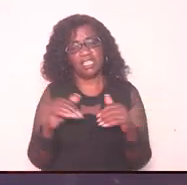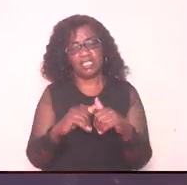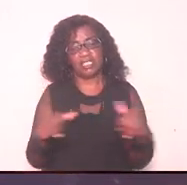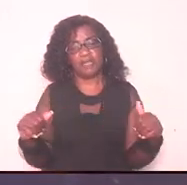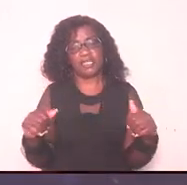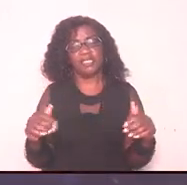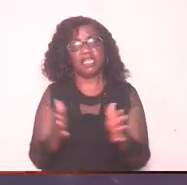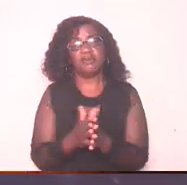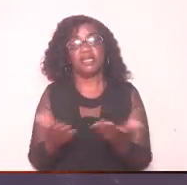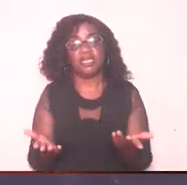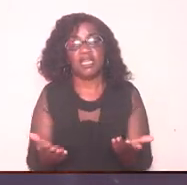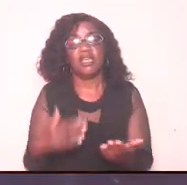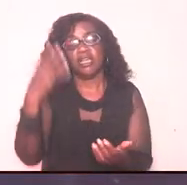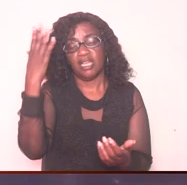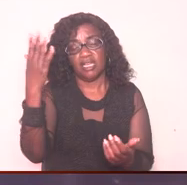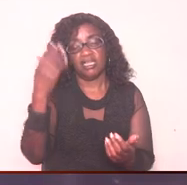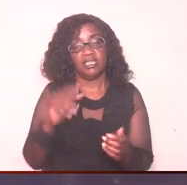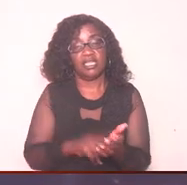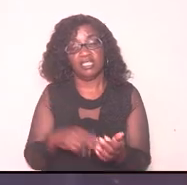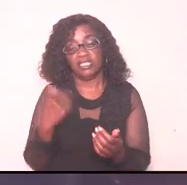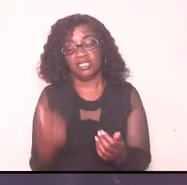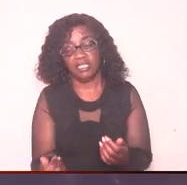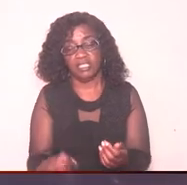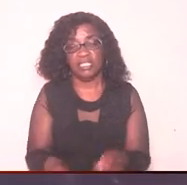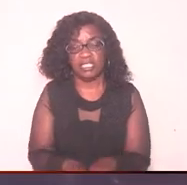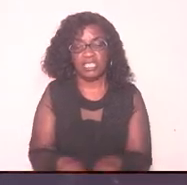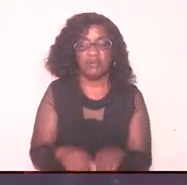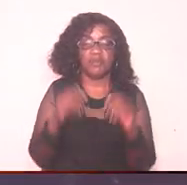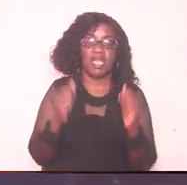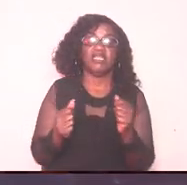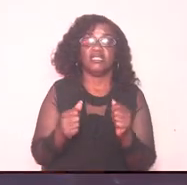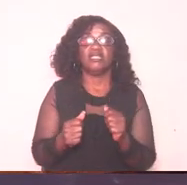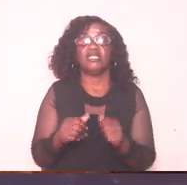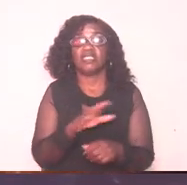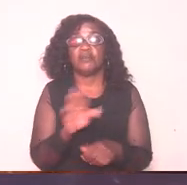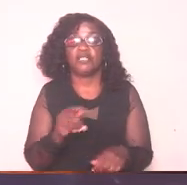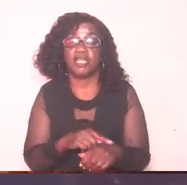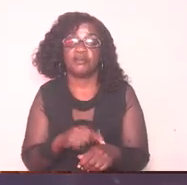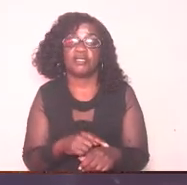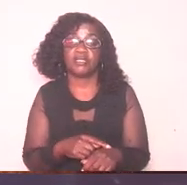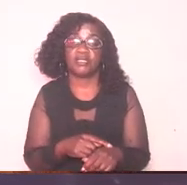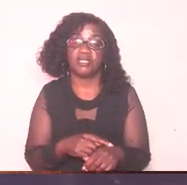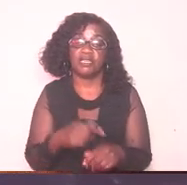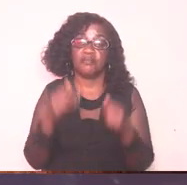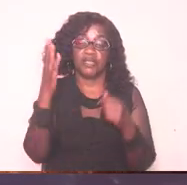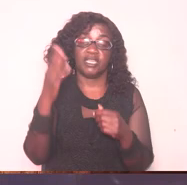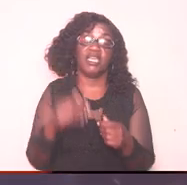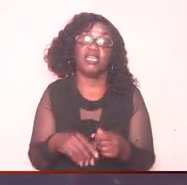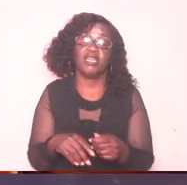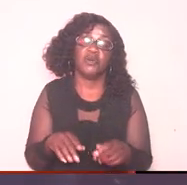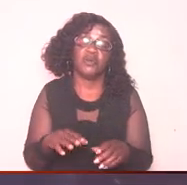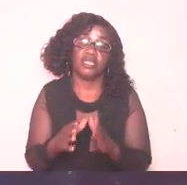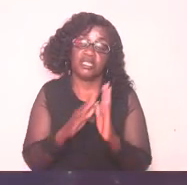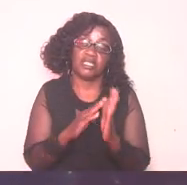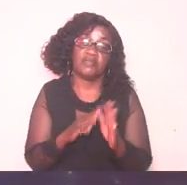adult and who is a child because an 18-year-old can vote, but a 16-year-old can take a responsibility as such as having sex. We think we exist in the grey areas when it comes